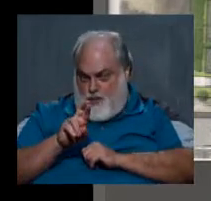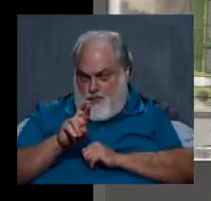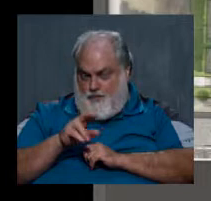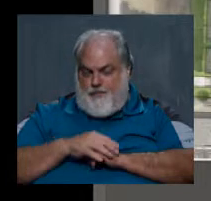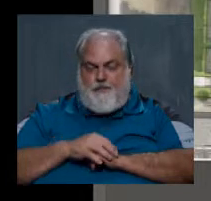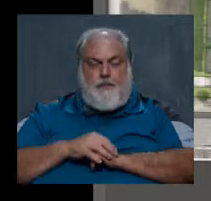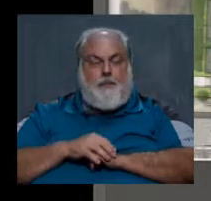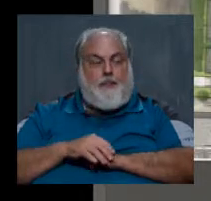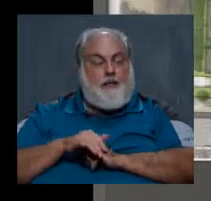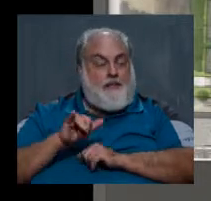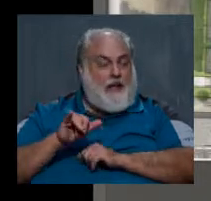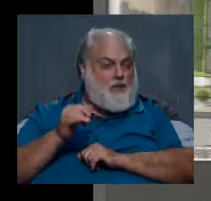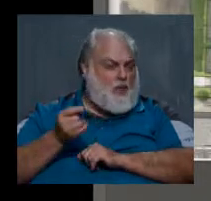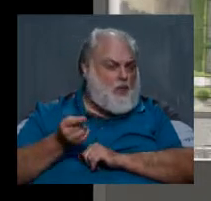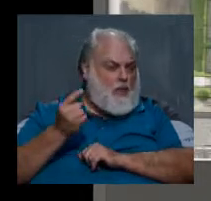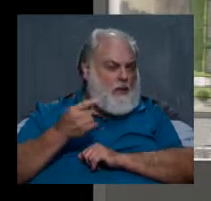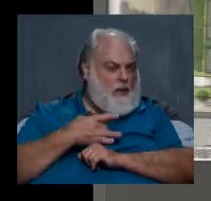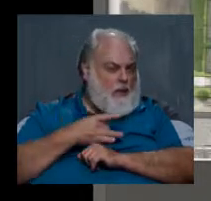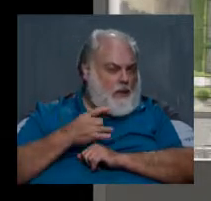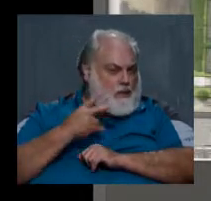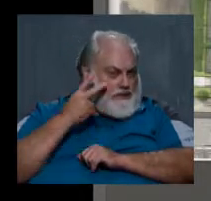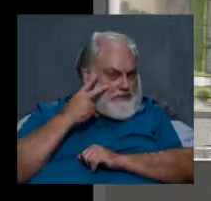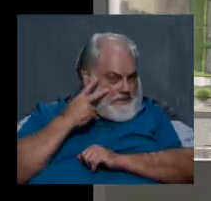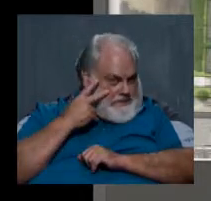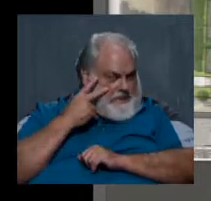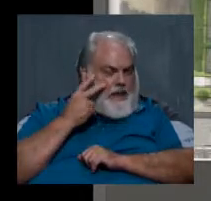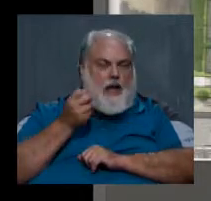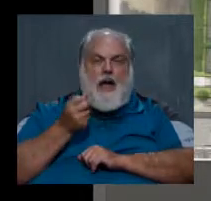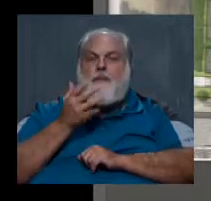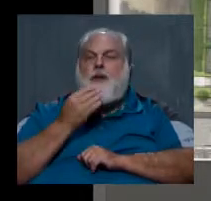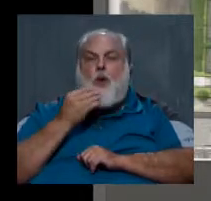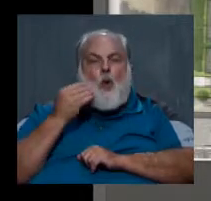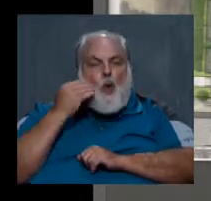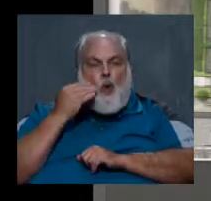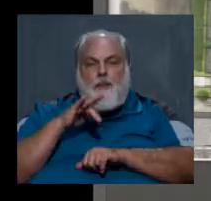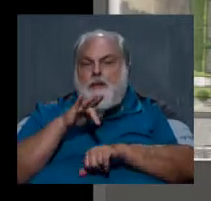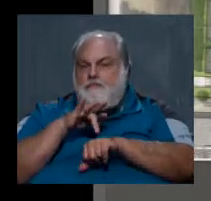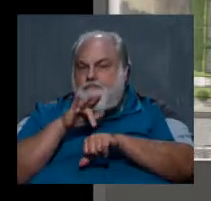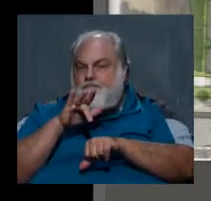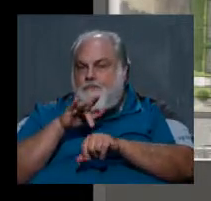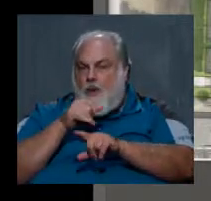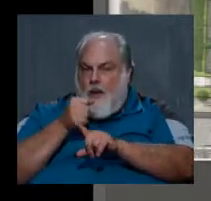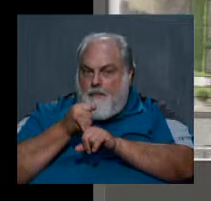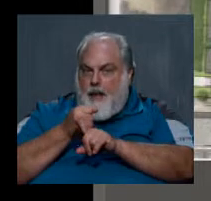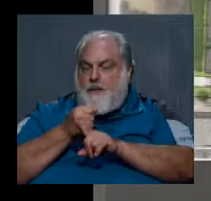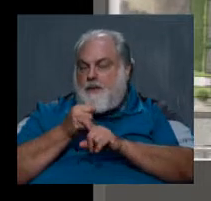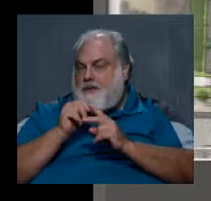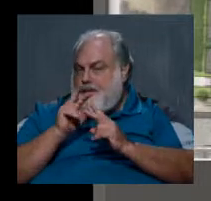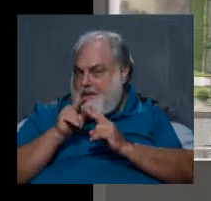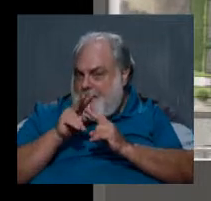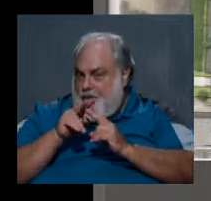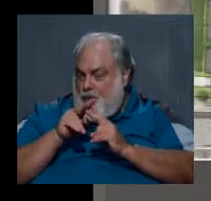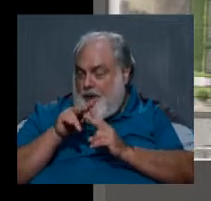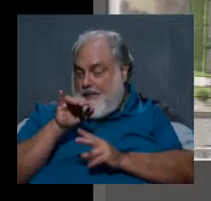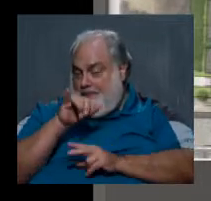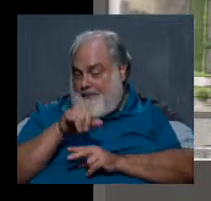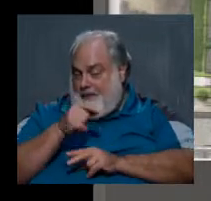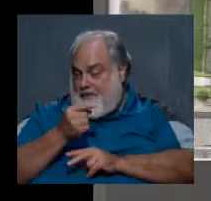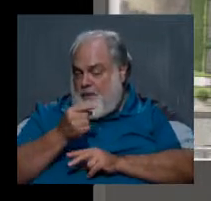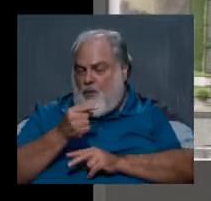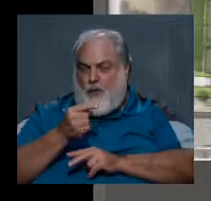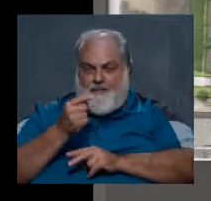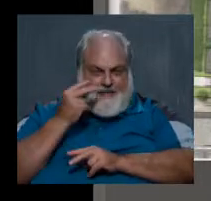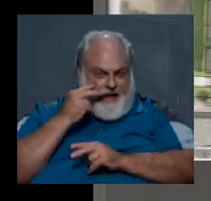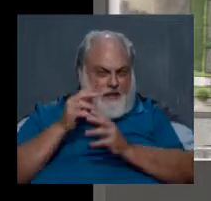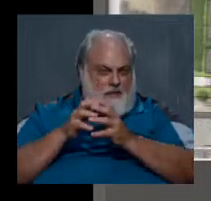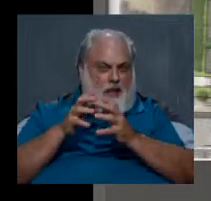So that's one of the factors that I like to look at is how many homes are going to be touched, how many homes are going to be impacted. In this case, we've seen a lot where